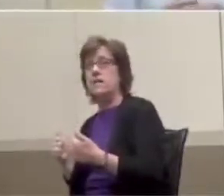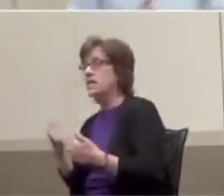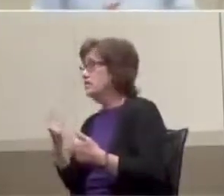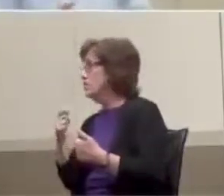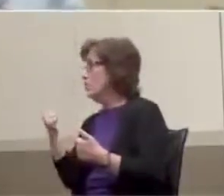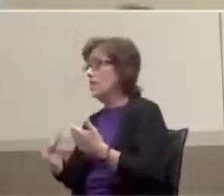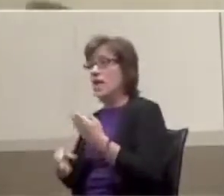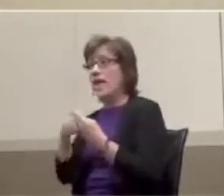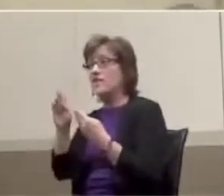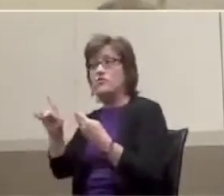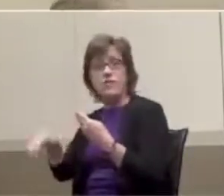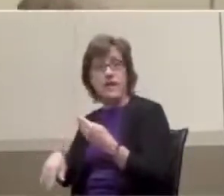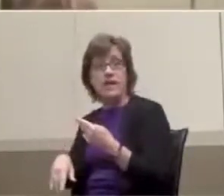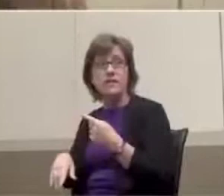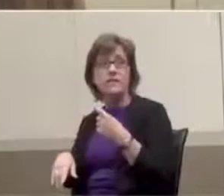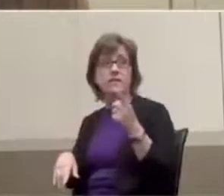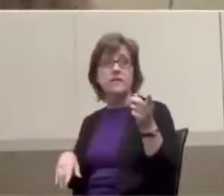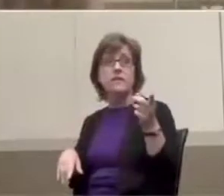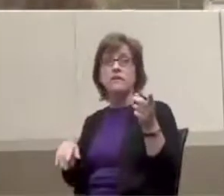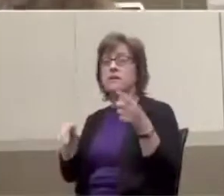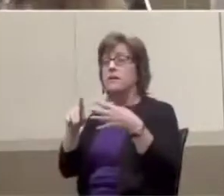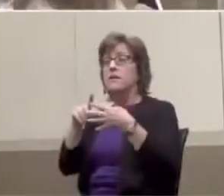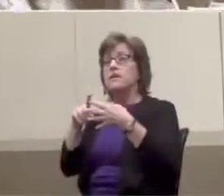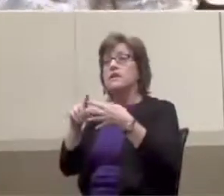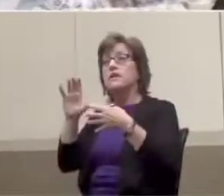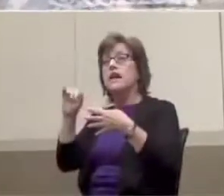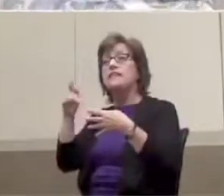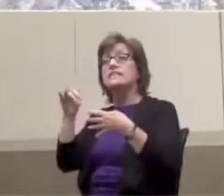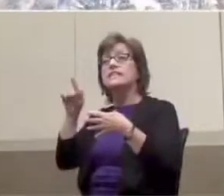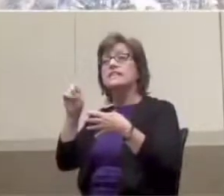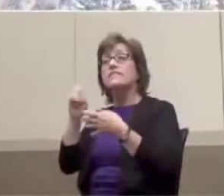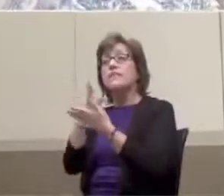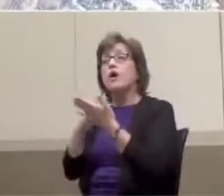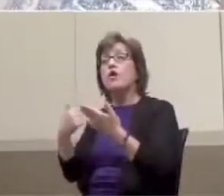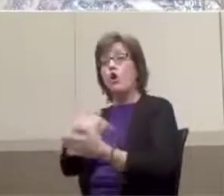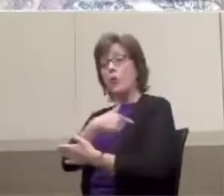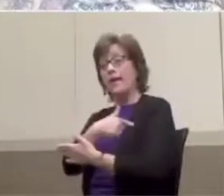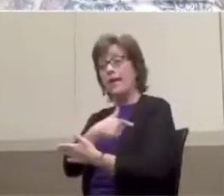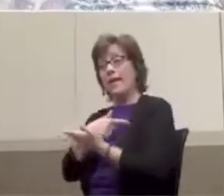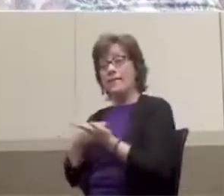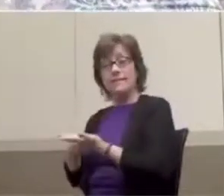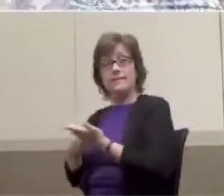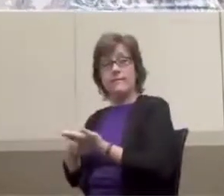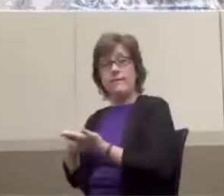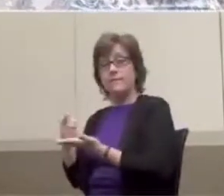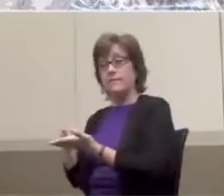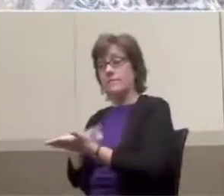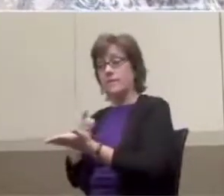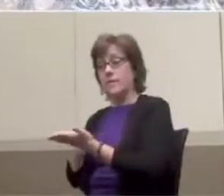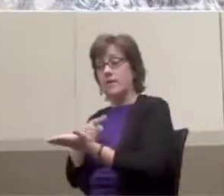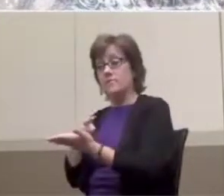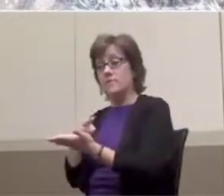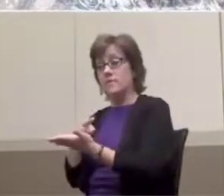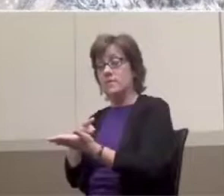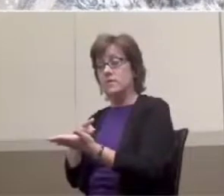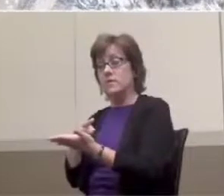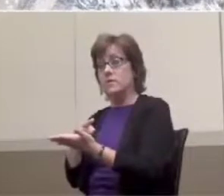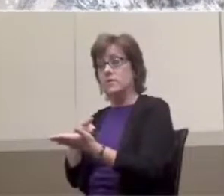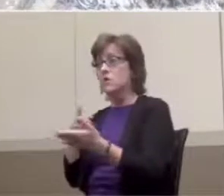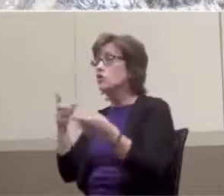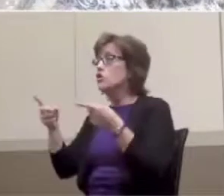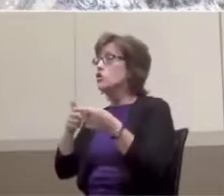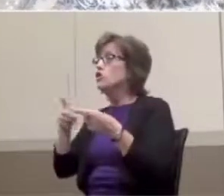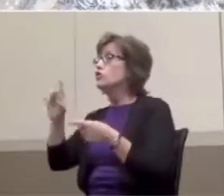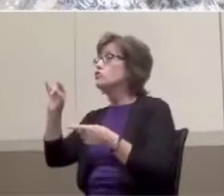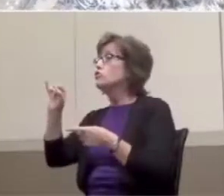add to that? Yep. So the cognitive piece, we sort of discussed sometimes how directions are too